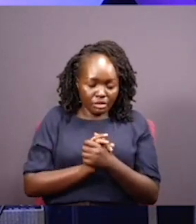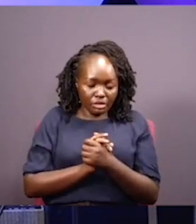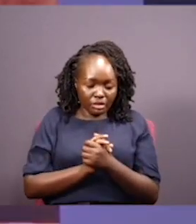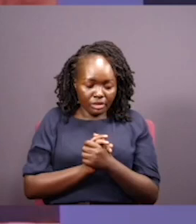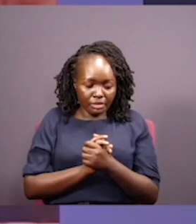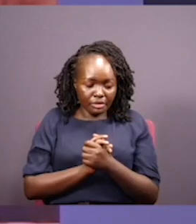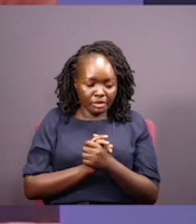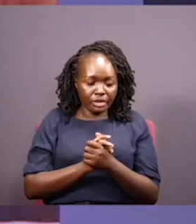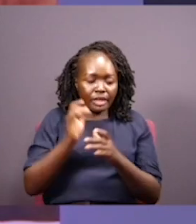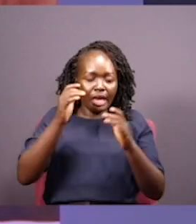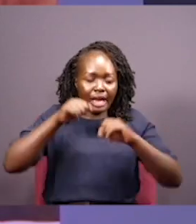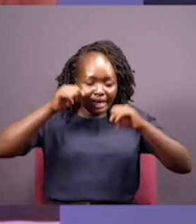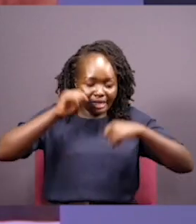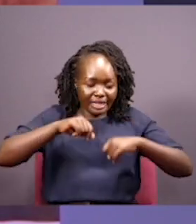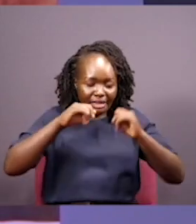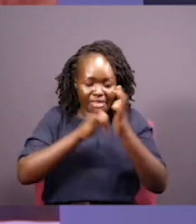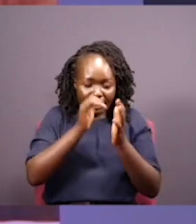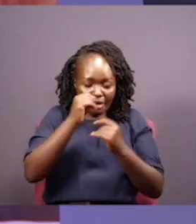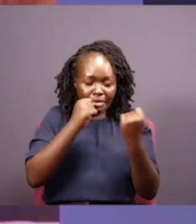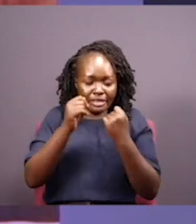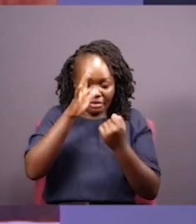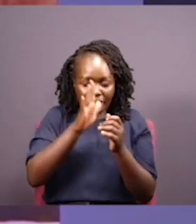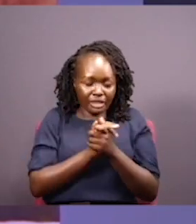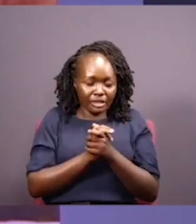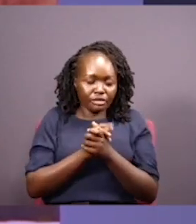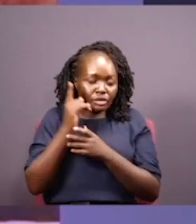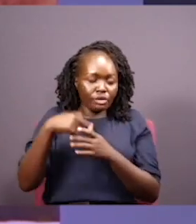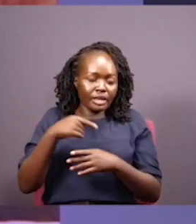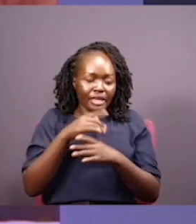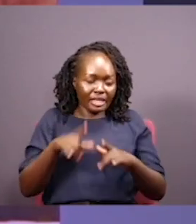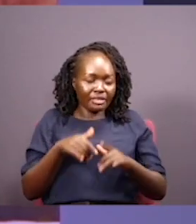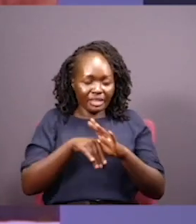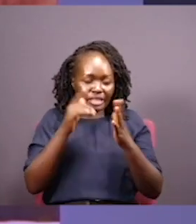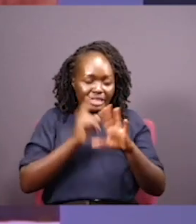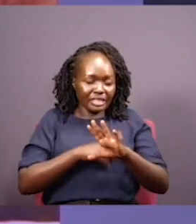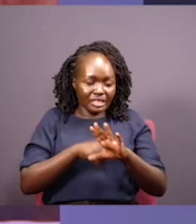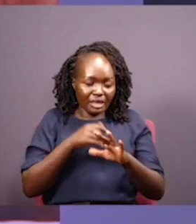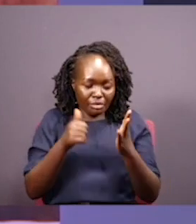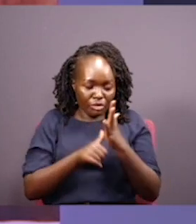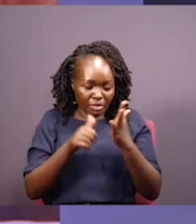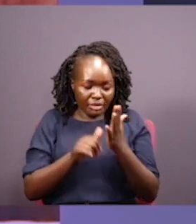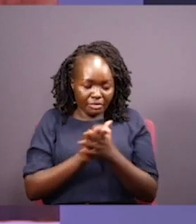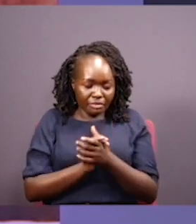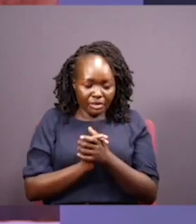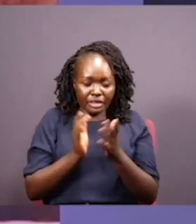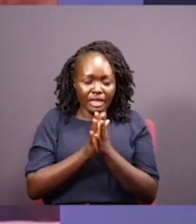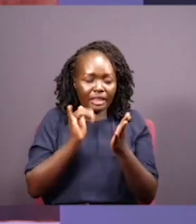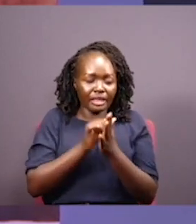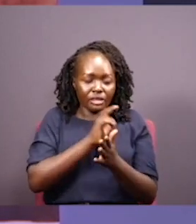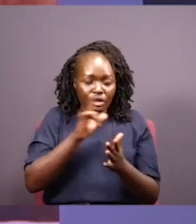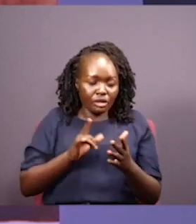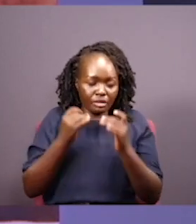acknowledging, mighty Father, that we live in some troubling times, and that many, Lord God,